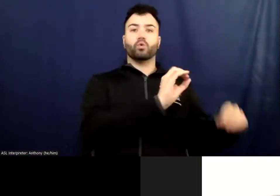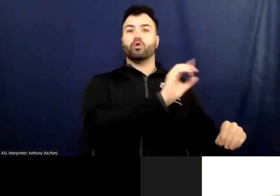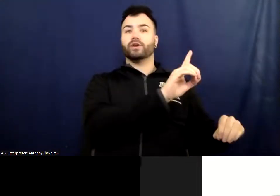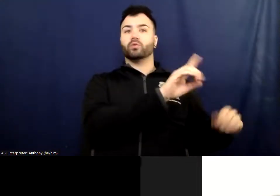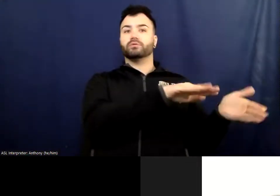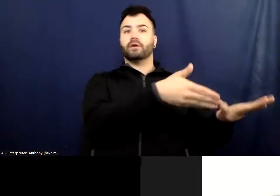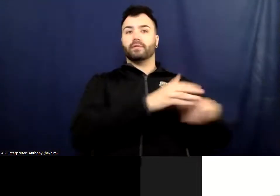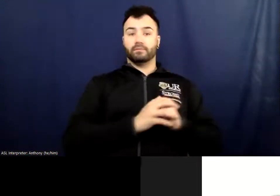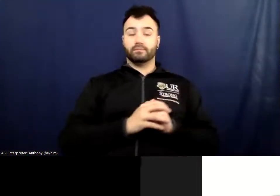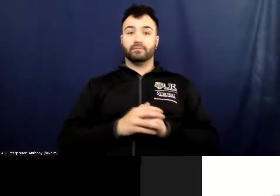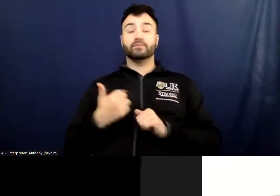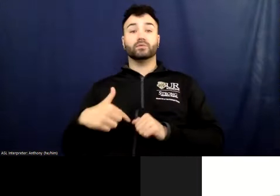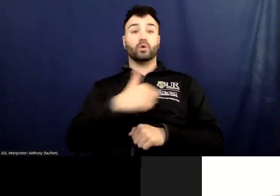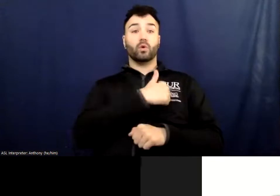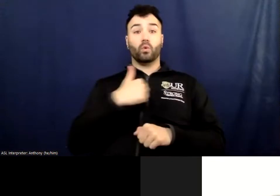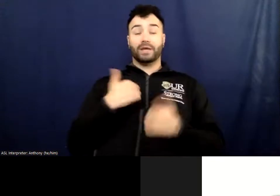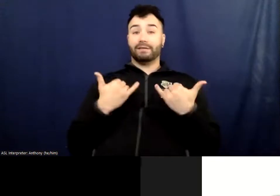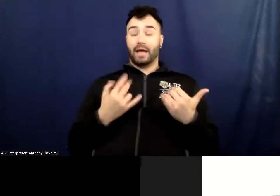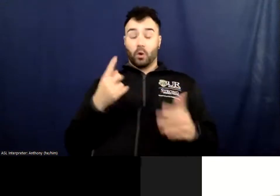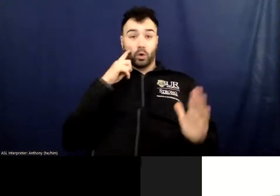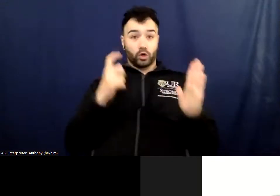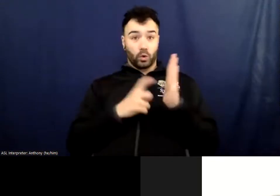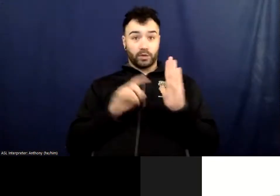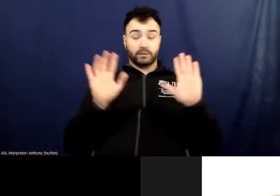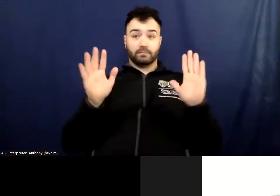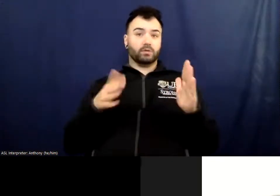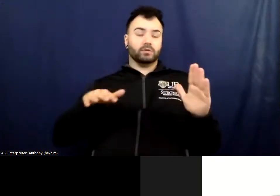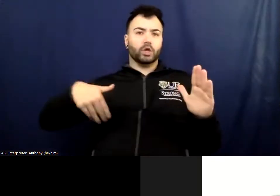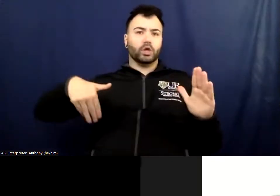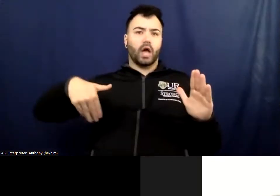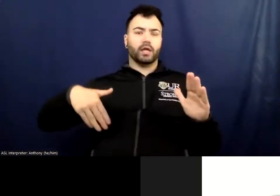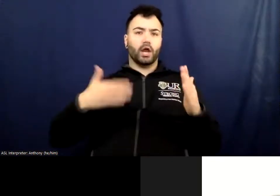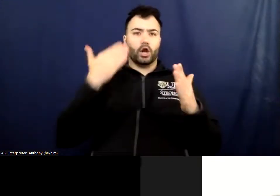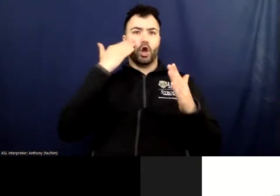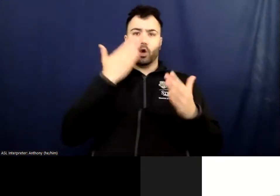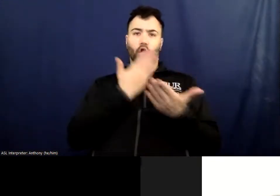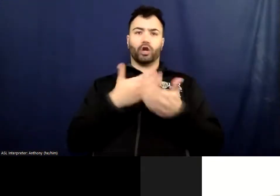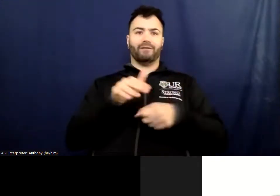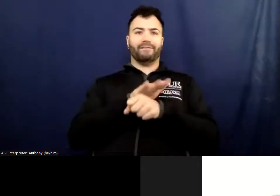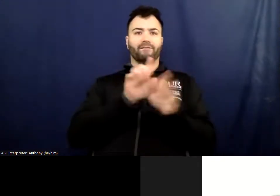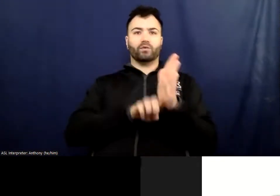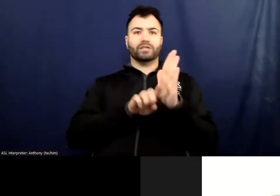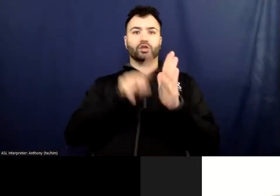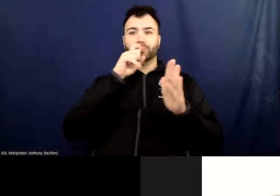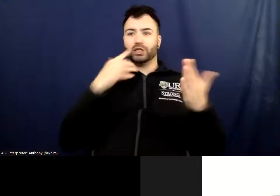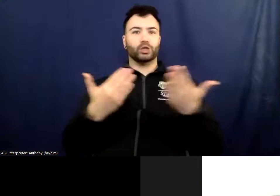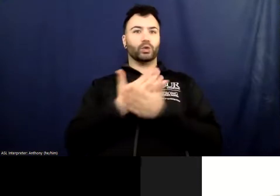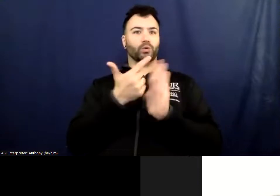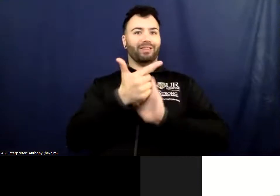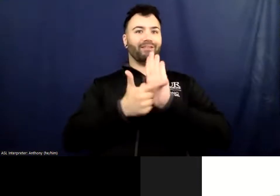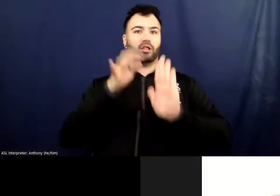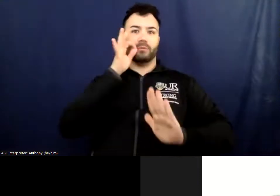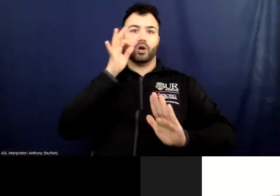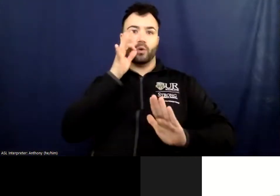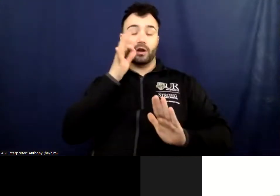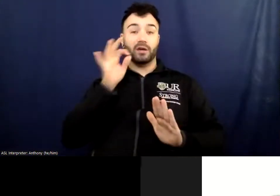of marijuana, and we don't know why yet, because it's really too new to really get some of that research to be refined, that it might be related